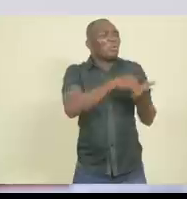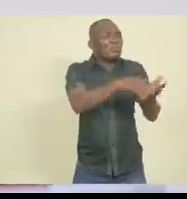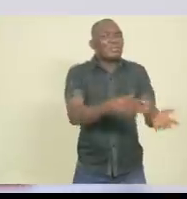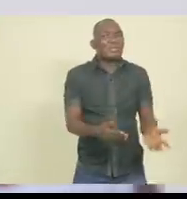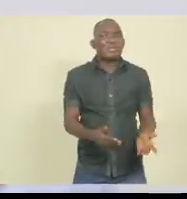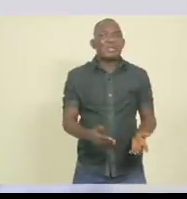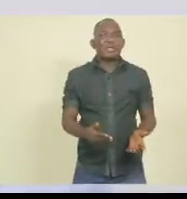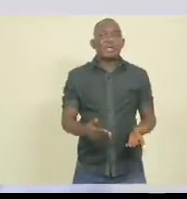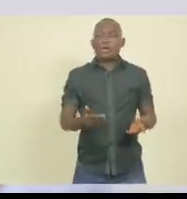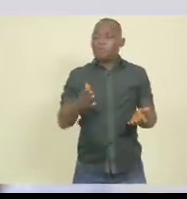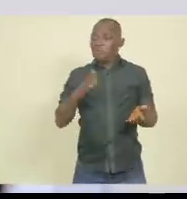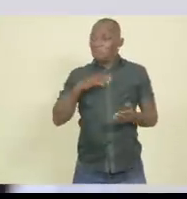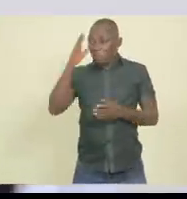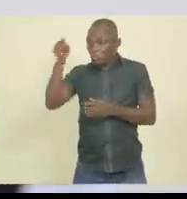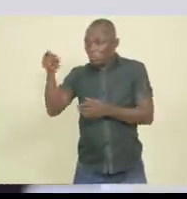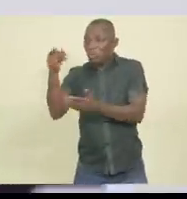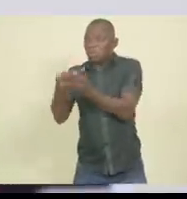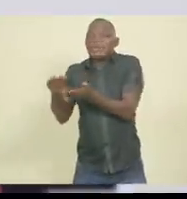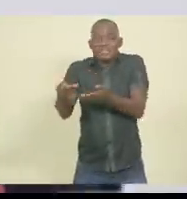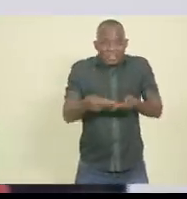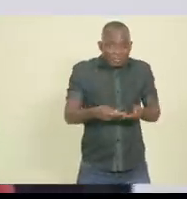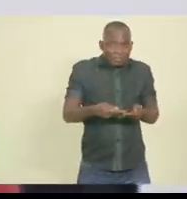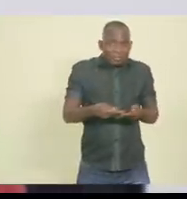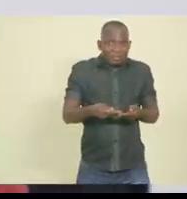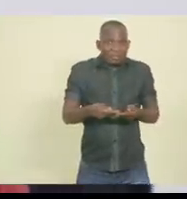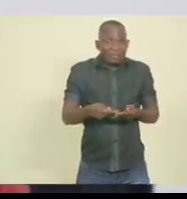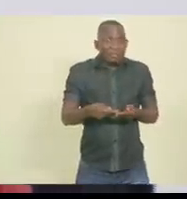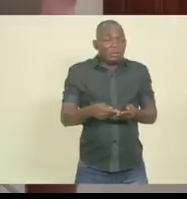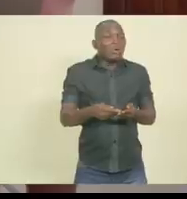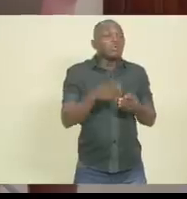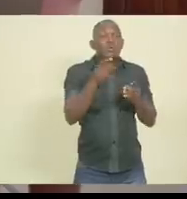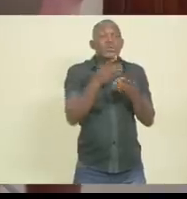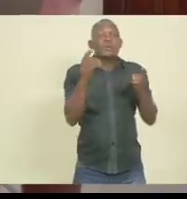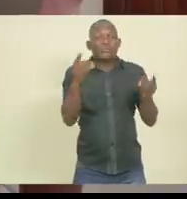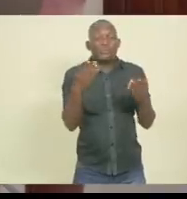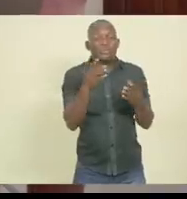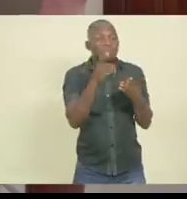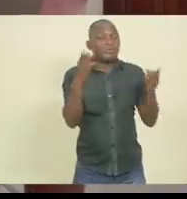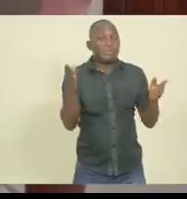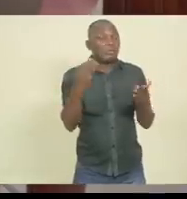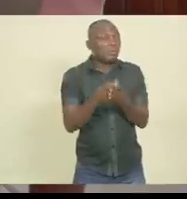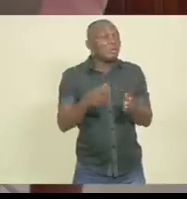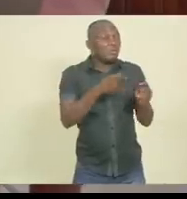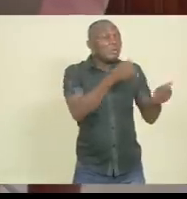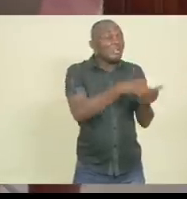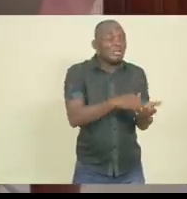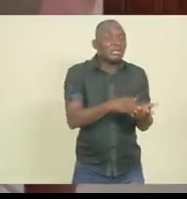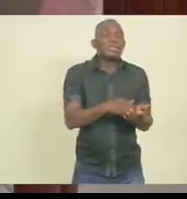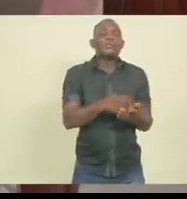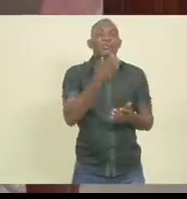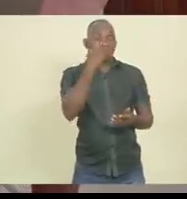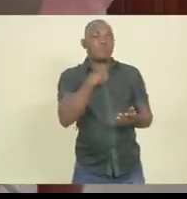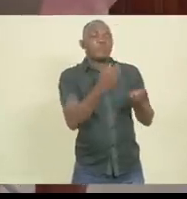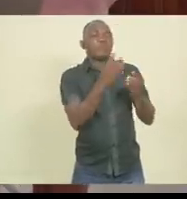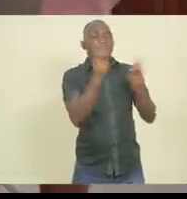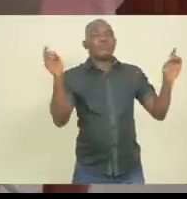That's because you've been giving us money. Or do you still plan to give us money after the divorce? Well, that's the main reason why I wanted a divorce.